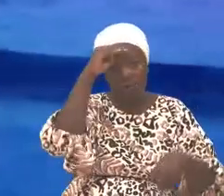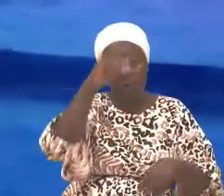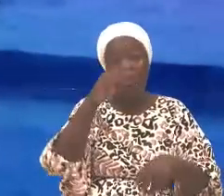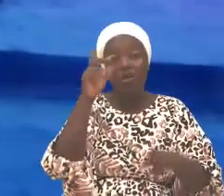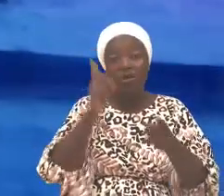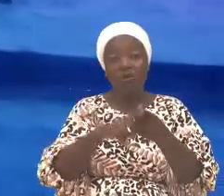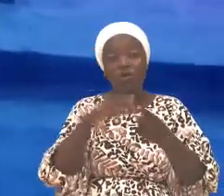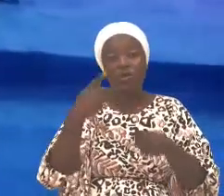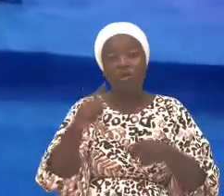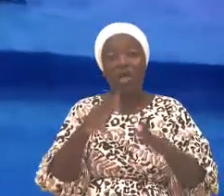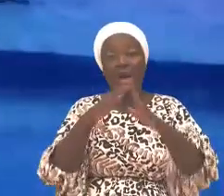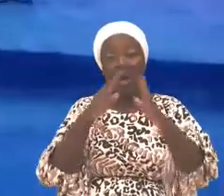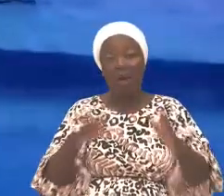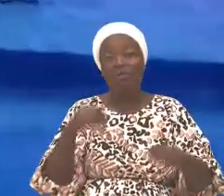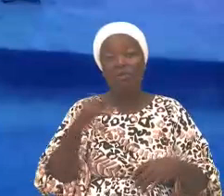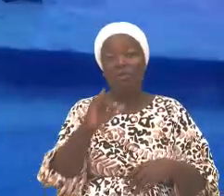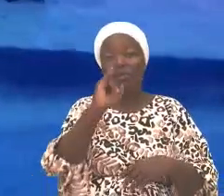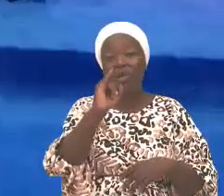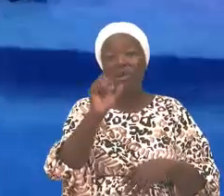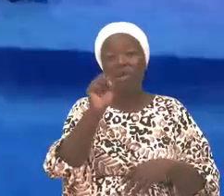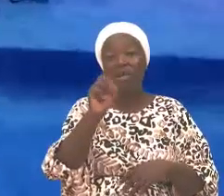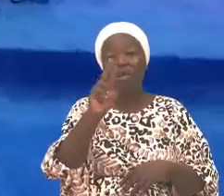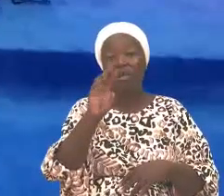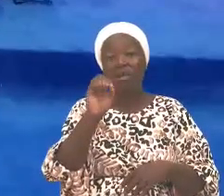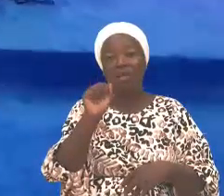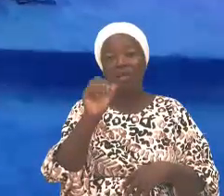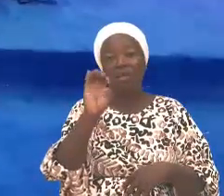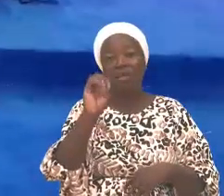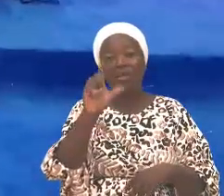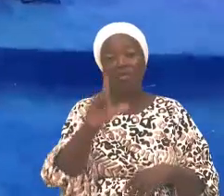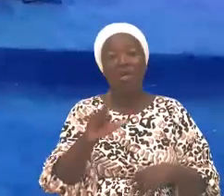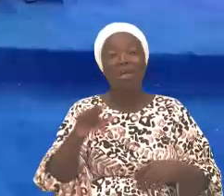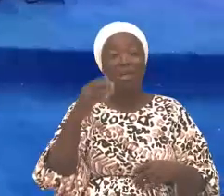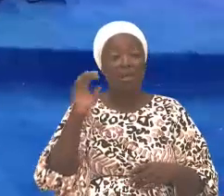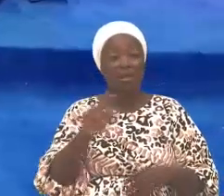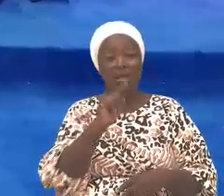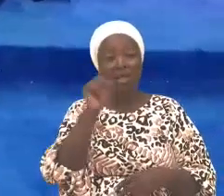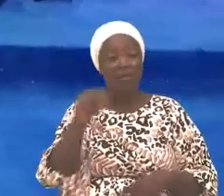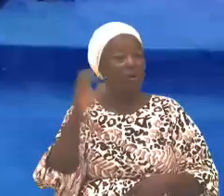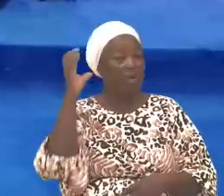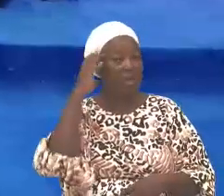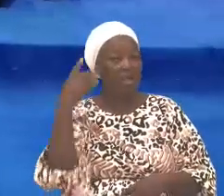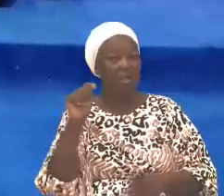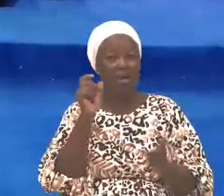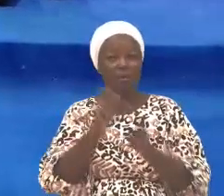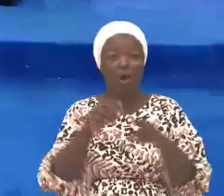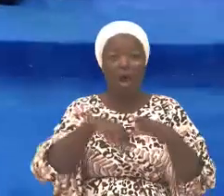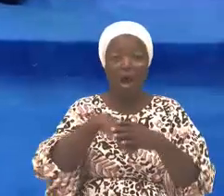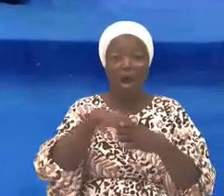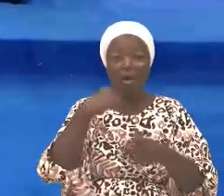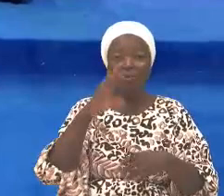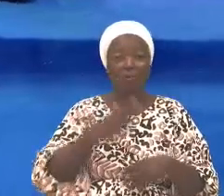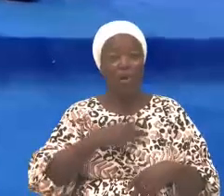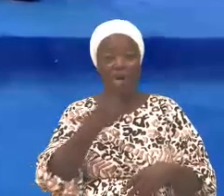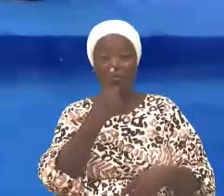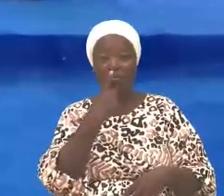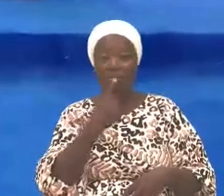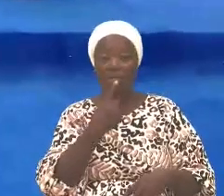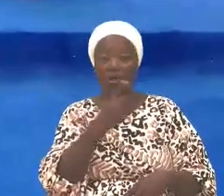of Israel. Therefore, hear the word at my mouth and give